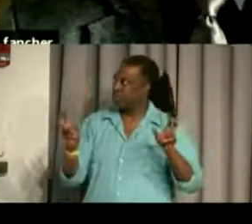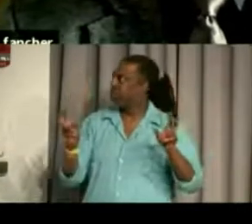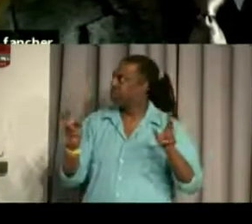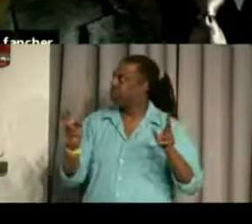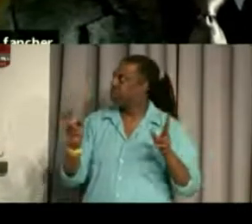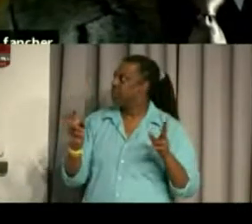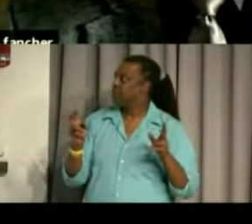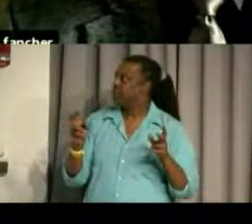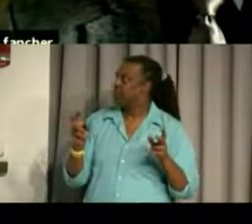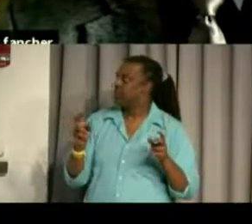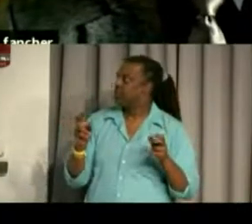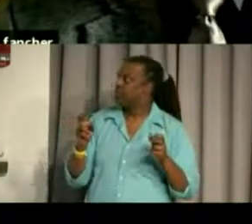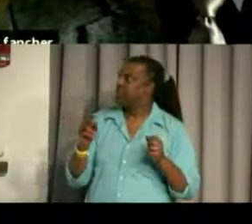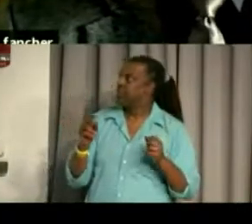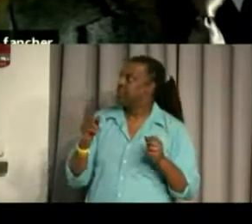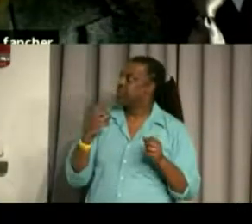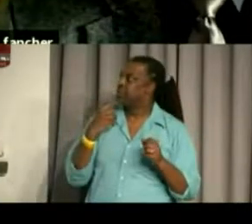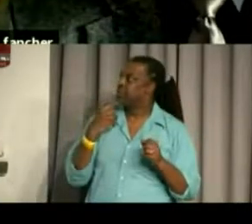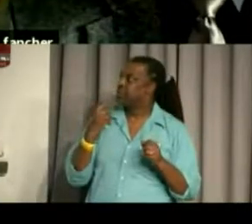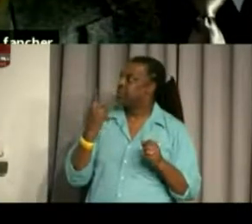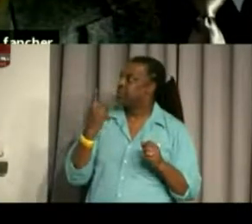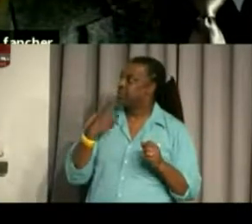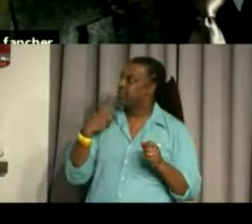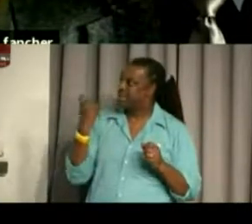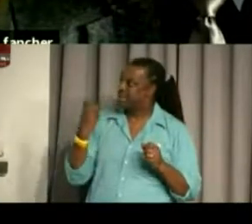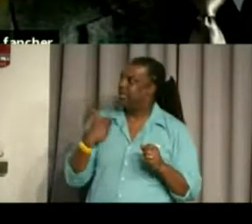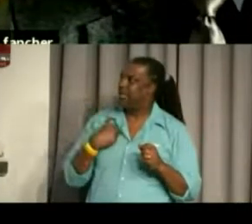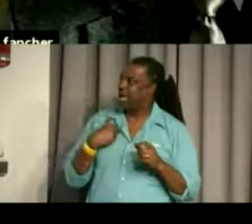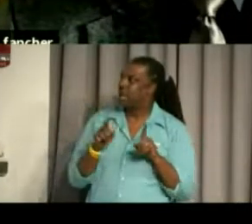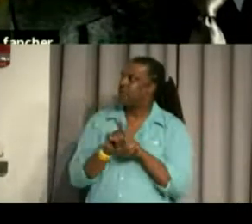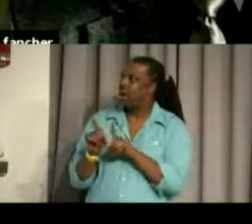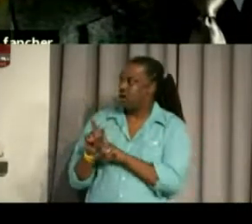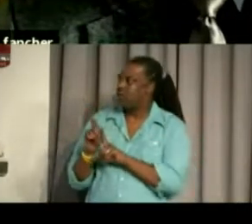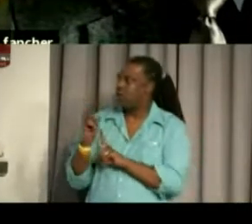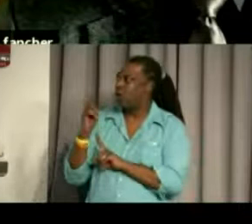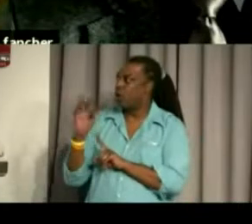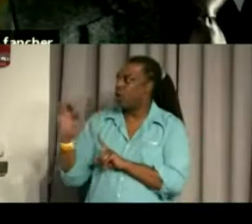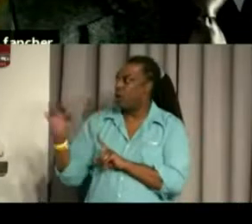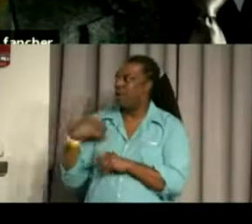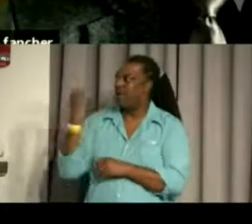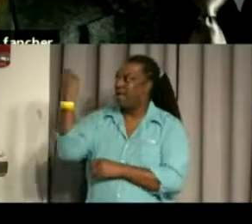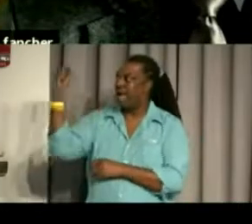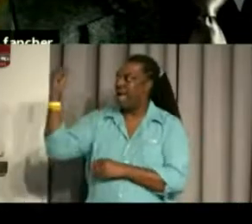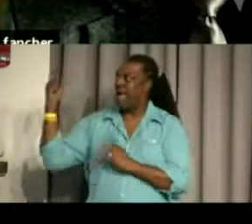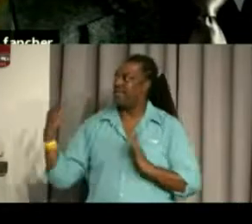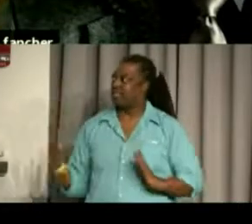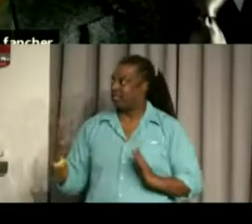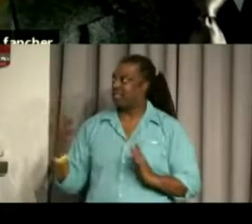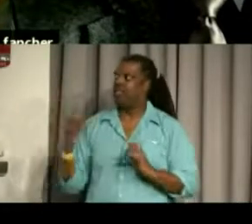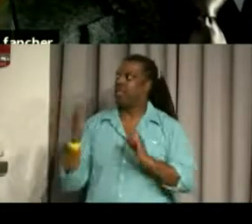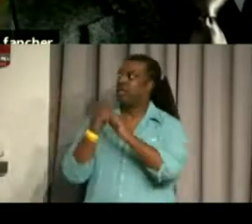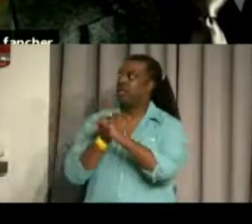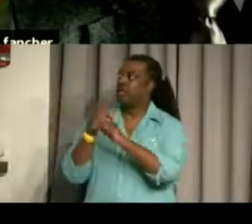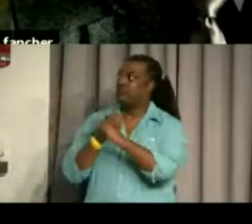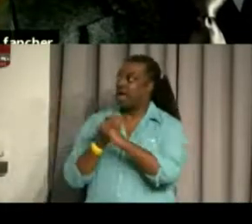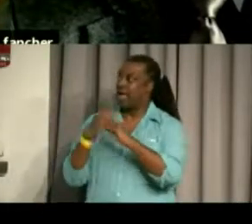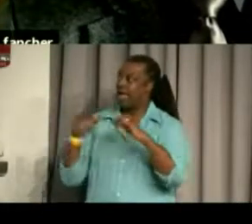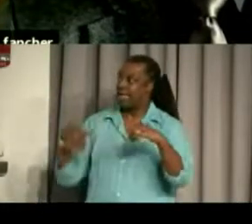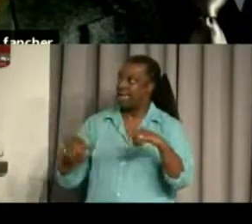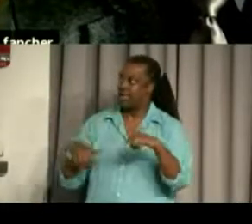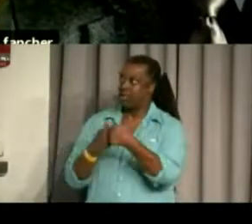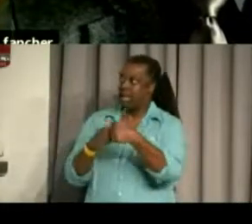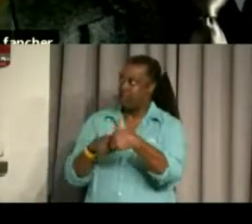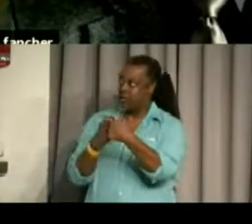since Reconstruction, because I was also one of the activists that was fighting and